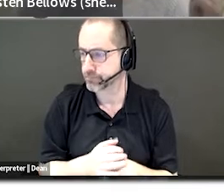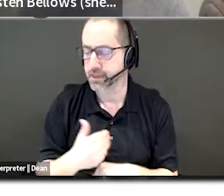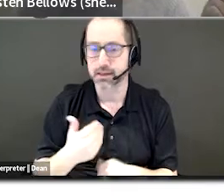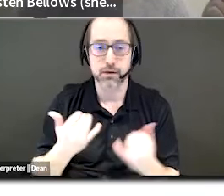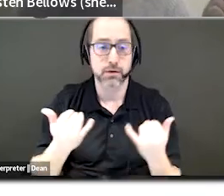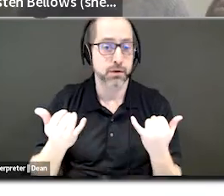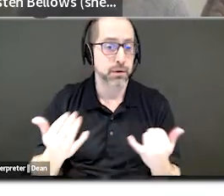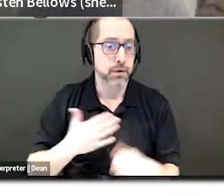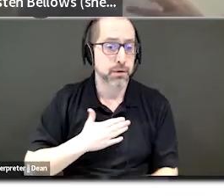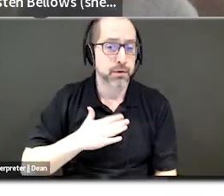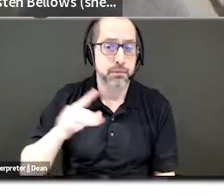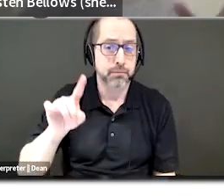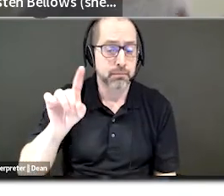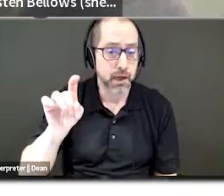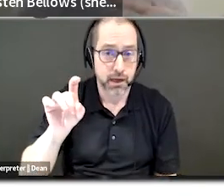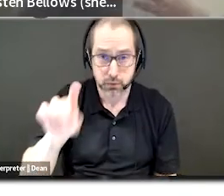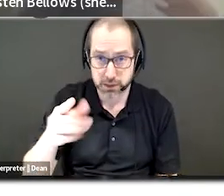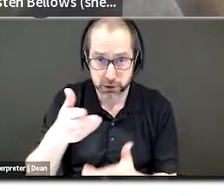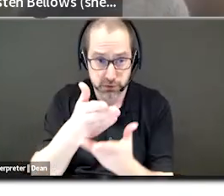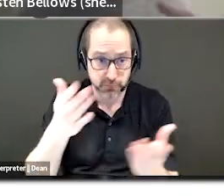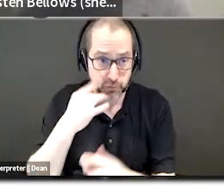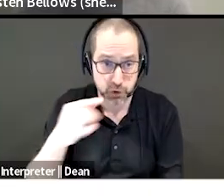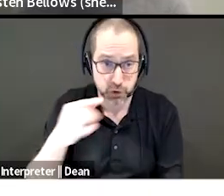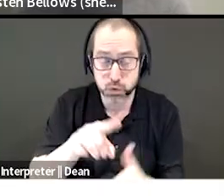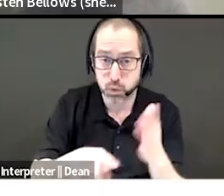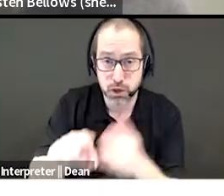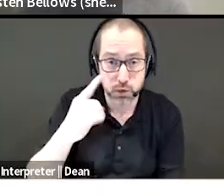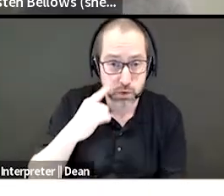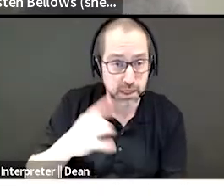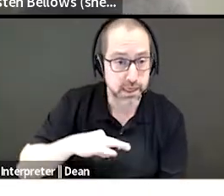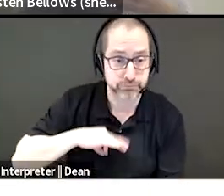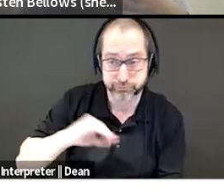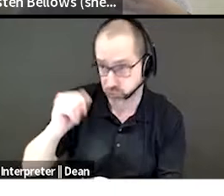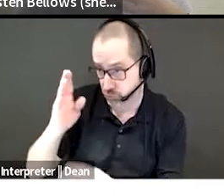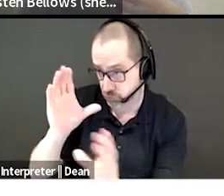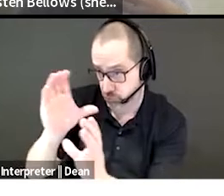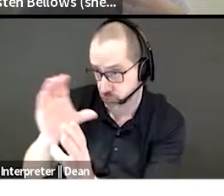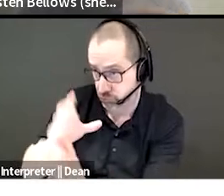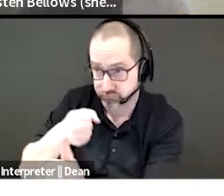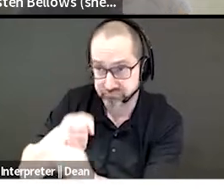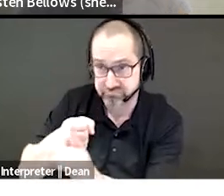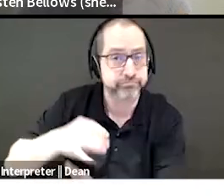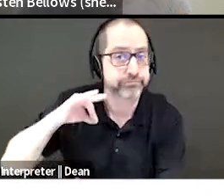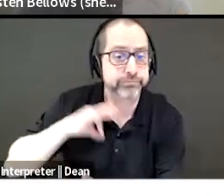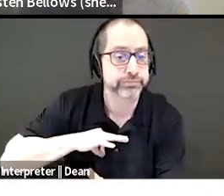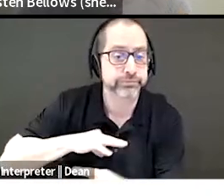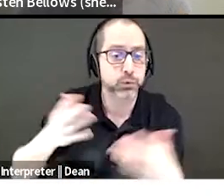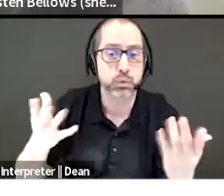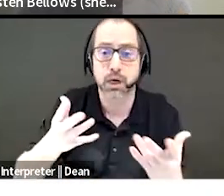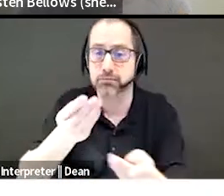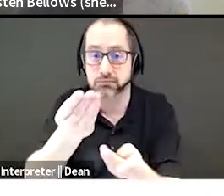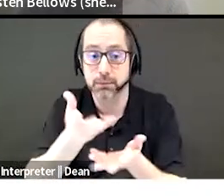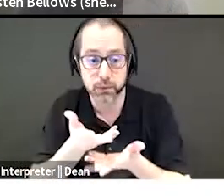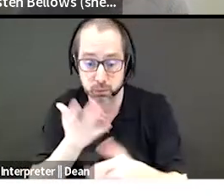do you think are some of the benefits of job searching or the result of job searching can be? Just want to see some